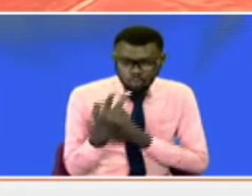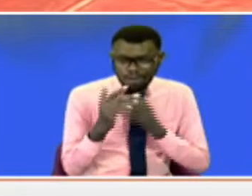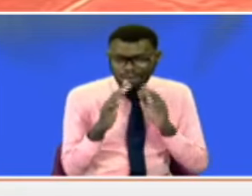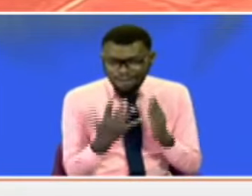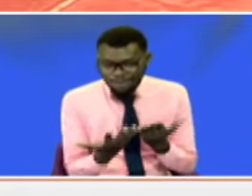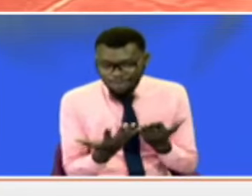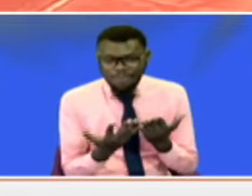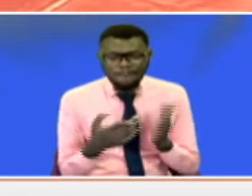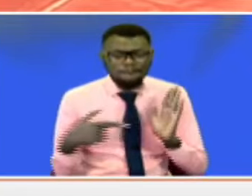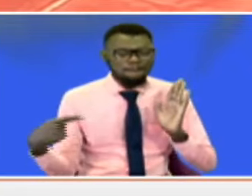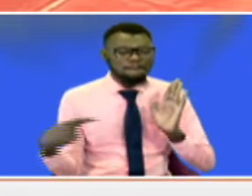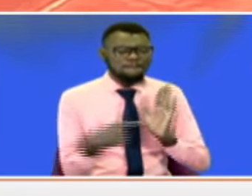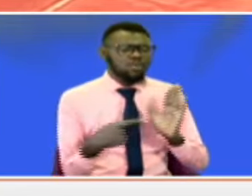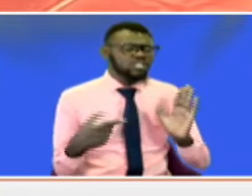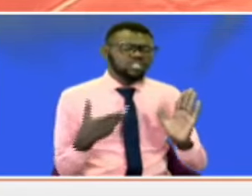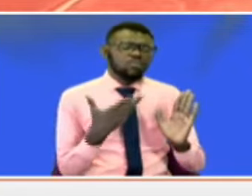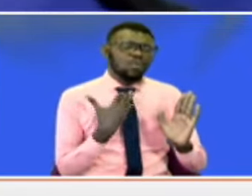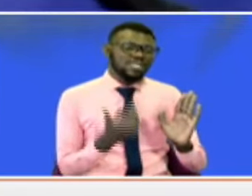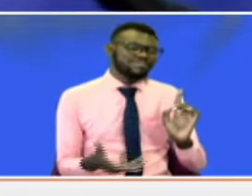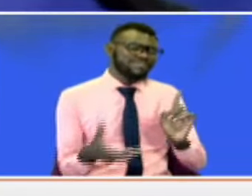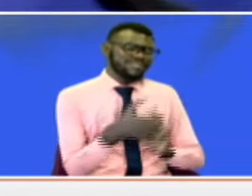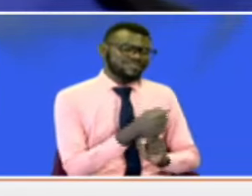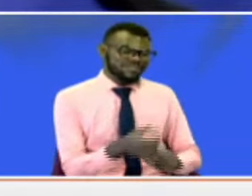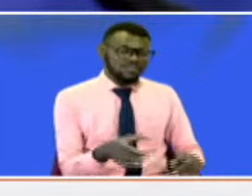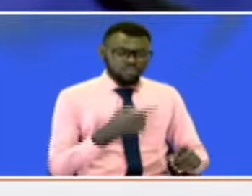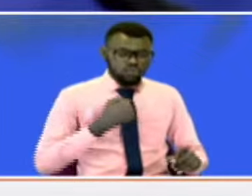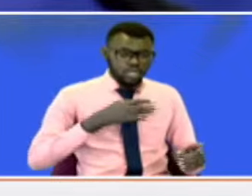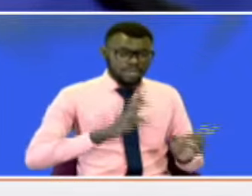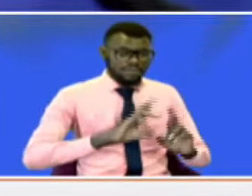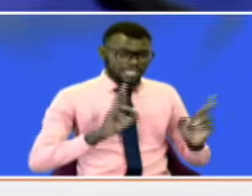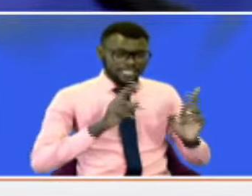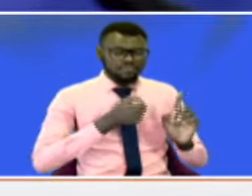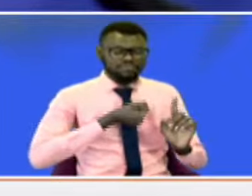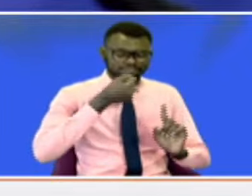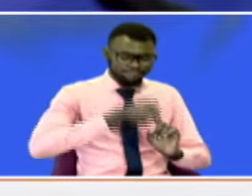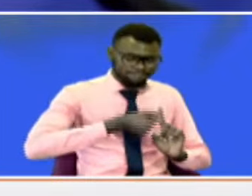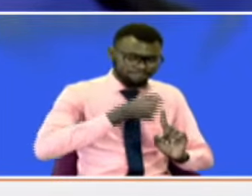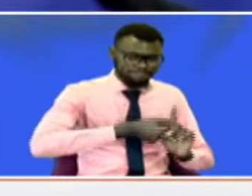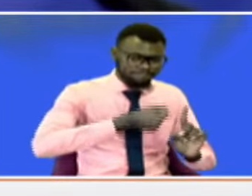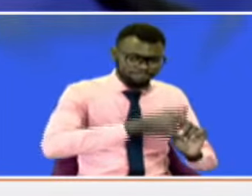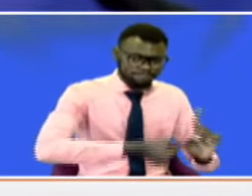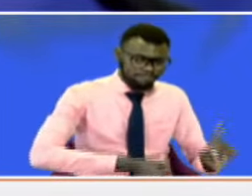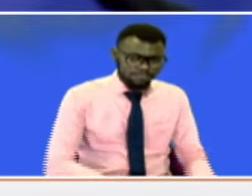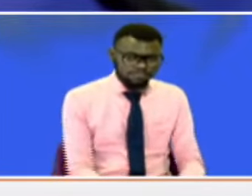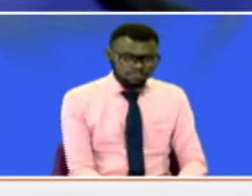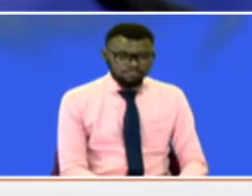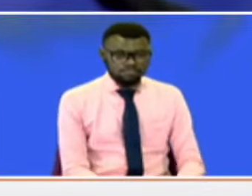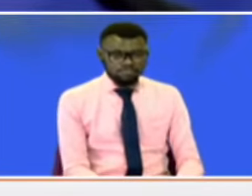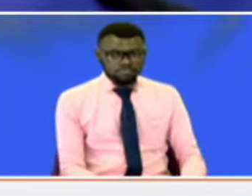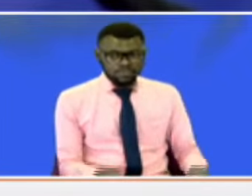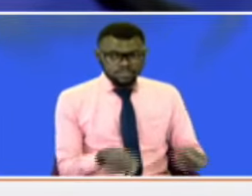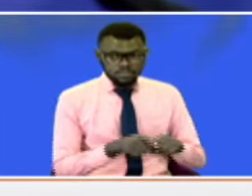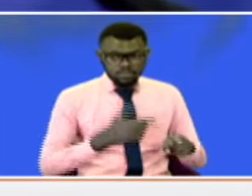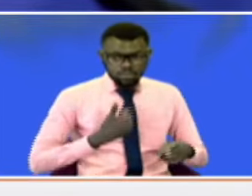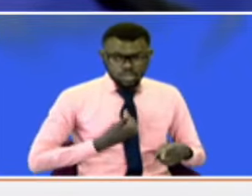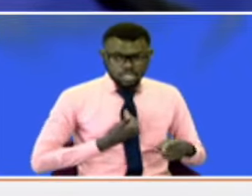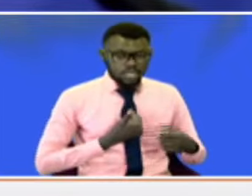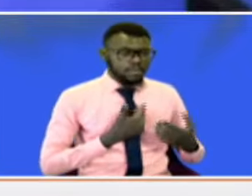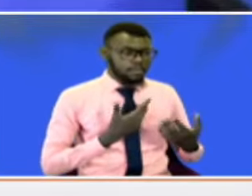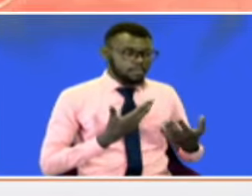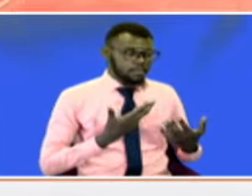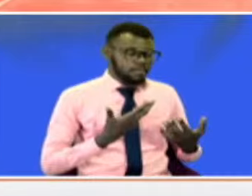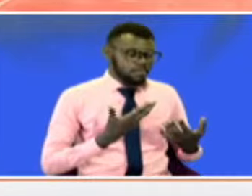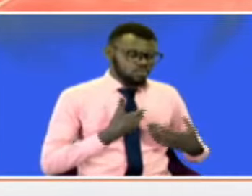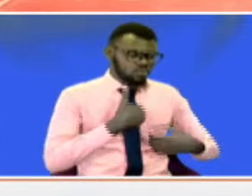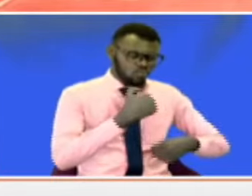point. And yeah, we are ready. We're ready for the battle and ready to fight on the court. And that's what we've been doing and working really hard. So we can't wait